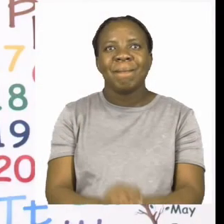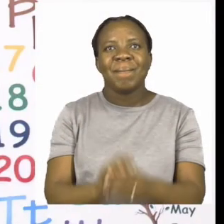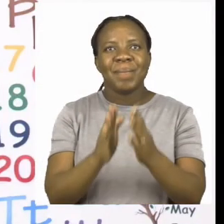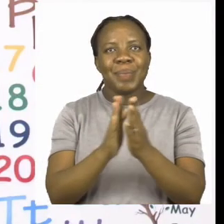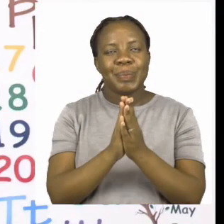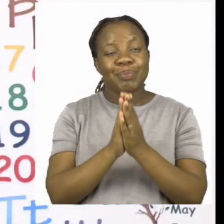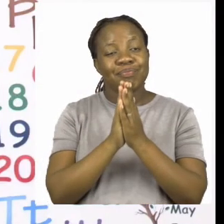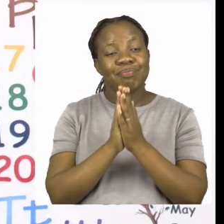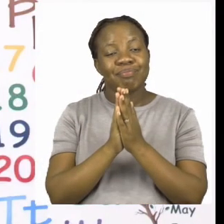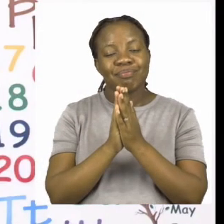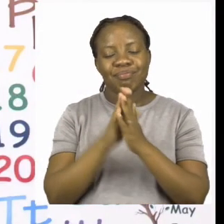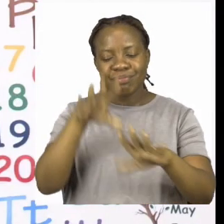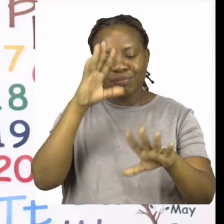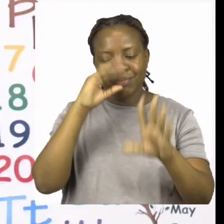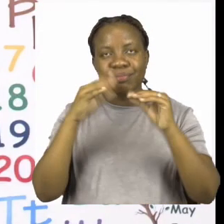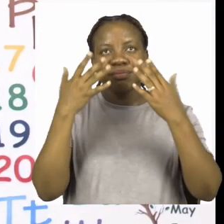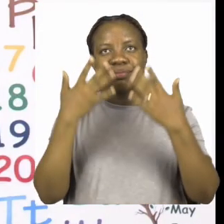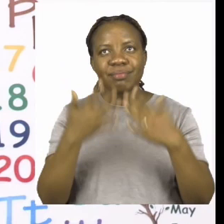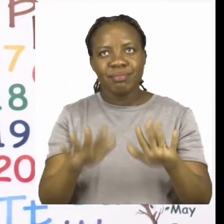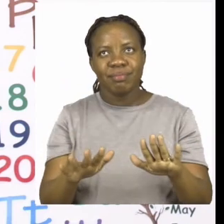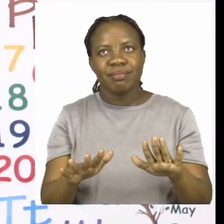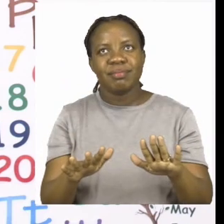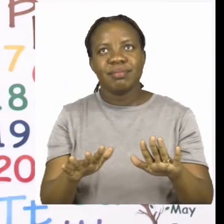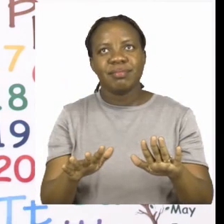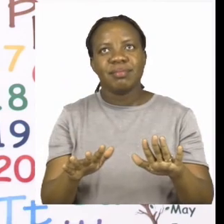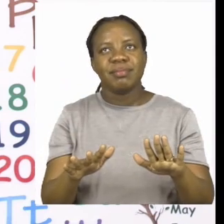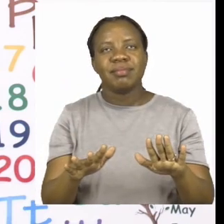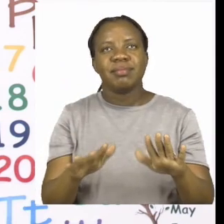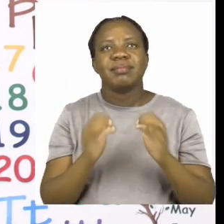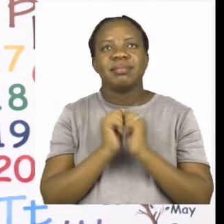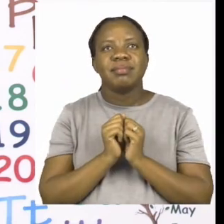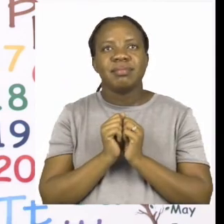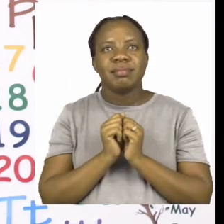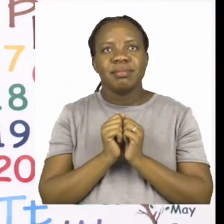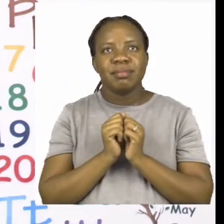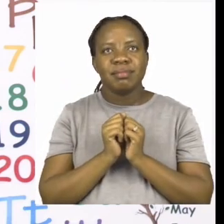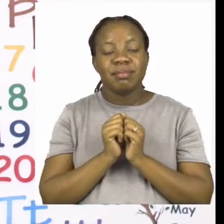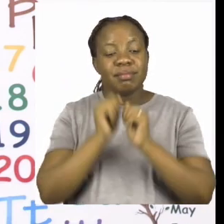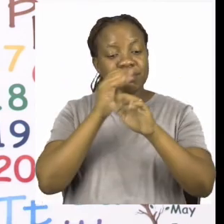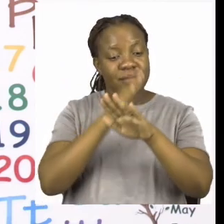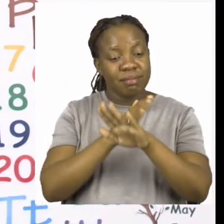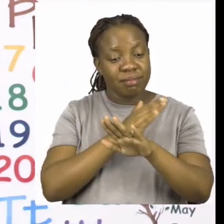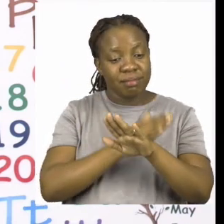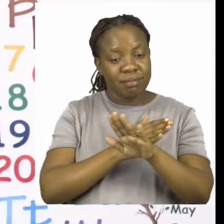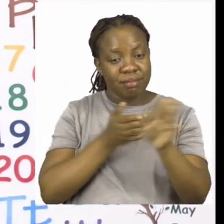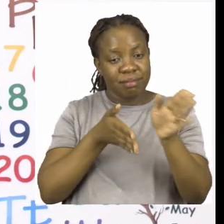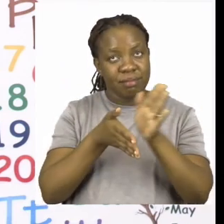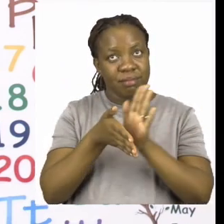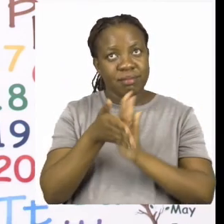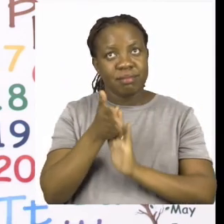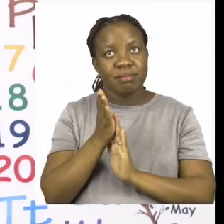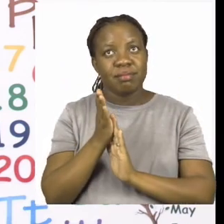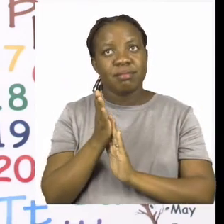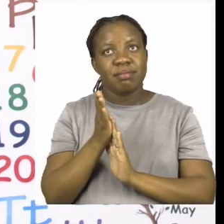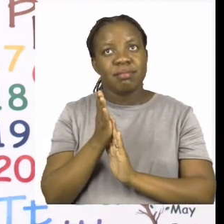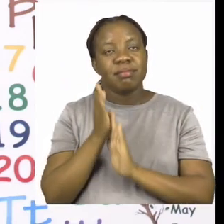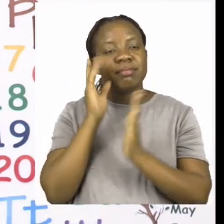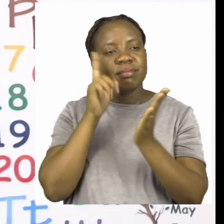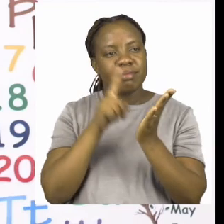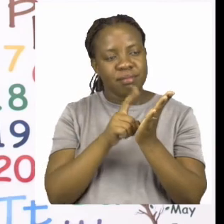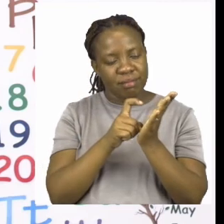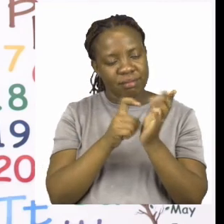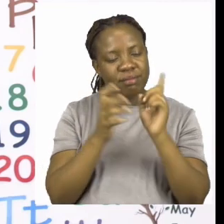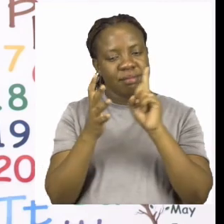We came to the end of our lesson today. So before we go home, we need to